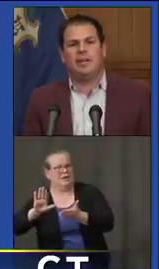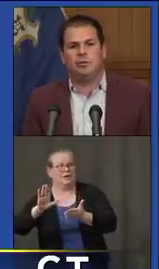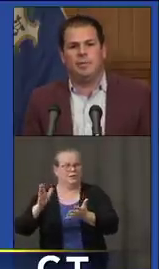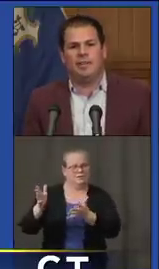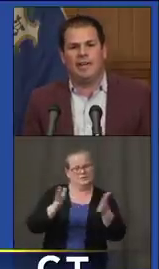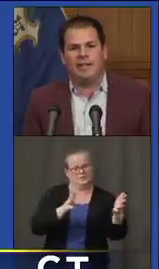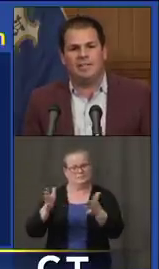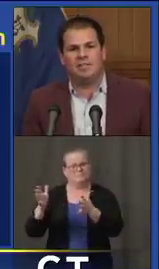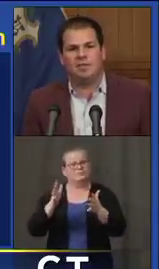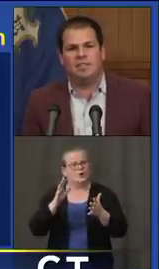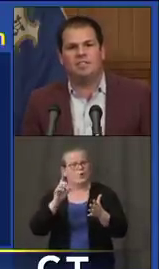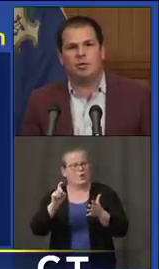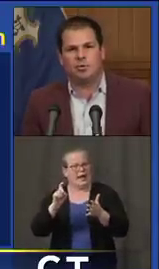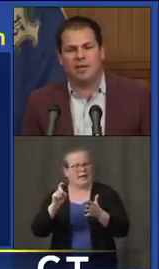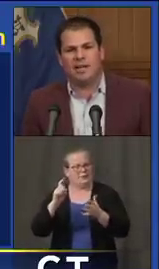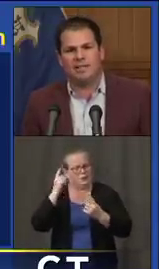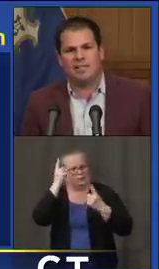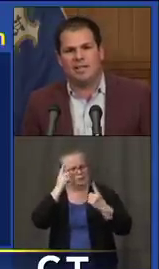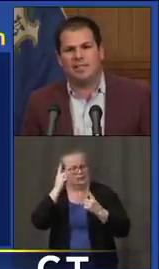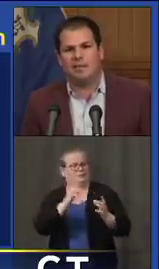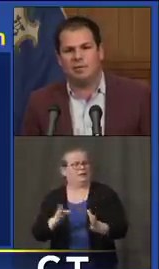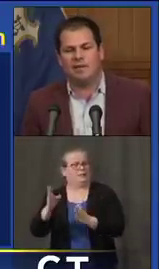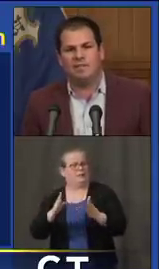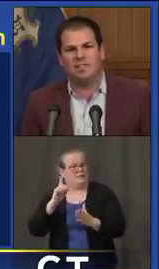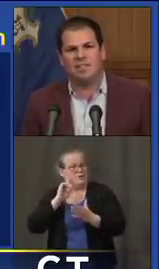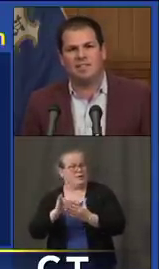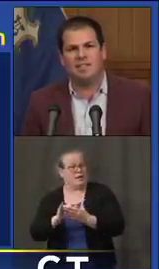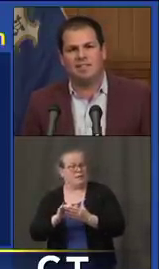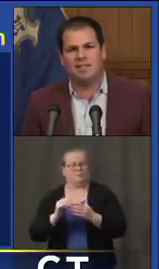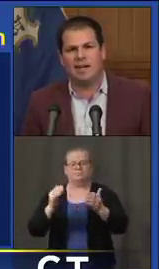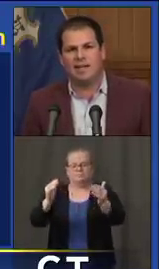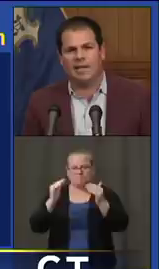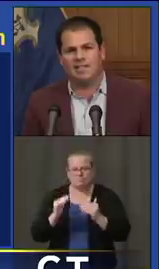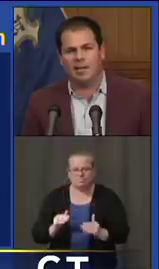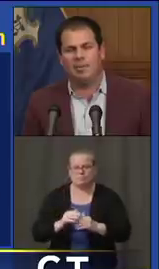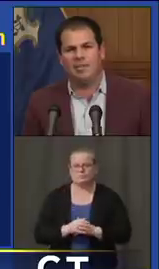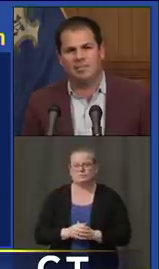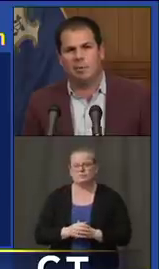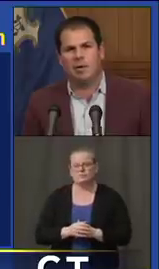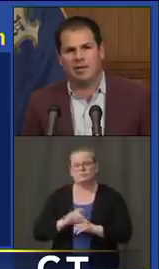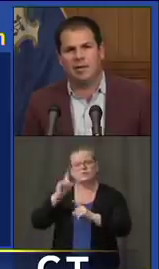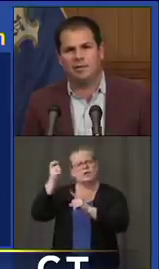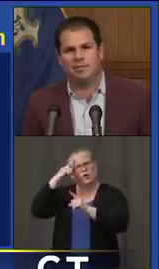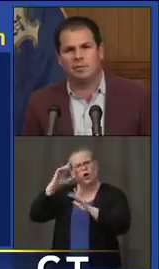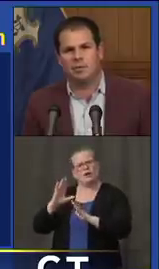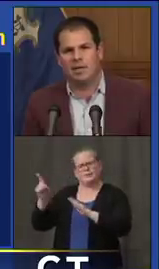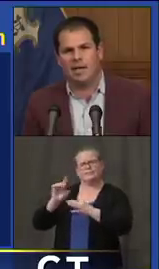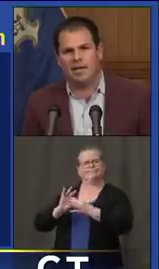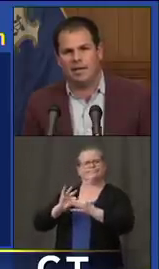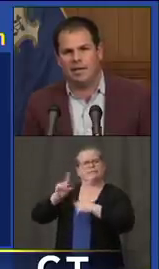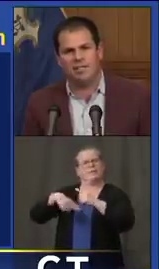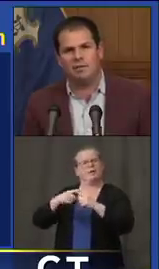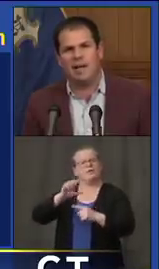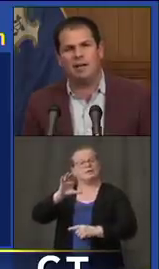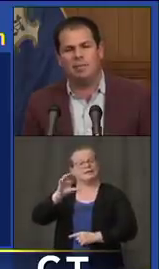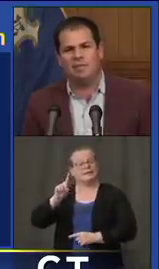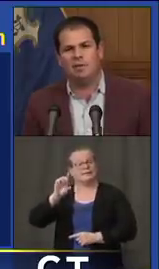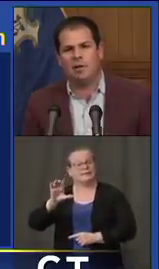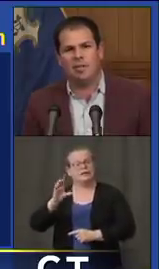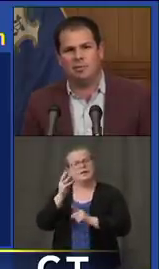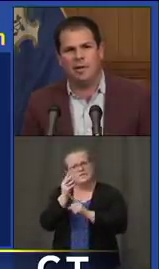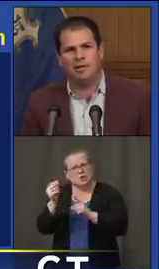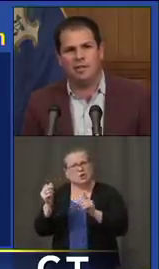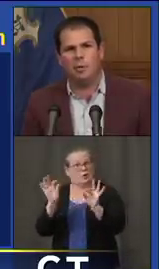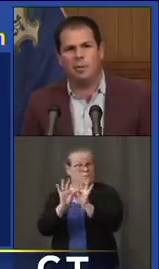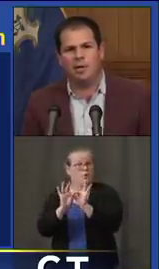So let's get into a bit of the guidance. First, the social guidance. As the governor referenced the CDC guidelines, a couple things we wanted to underscore, and these are not going to be different